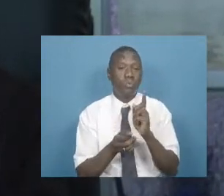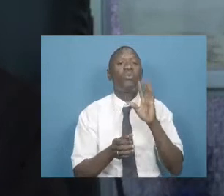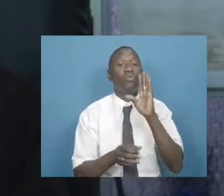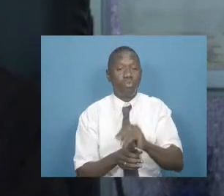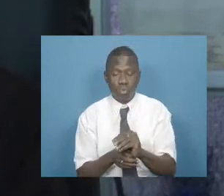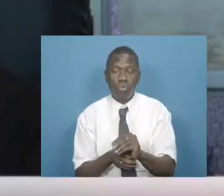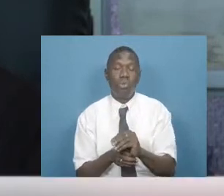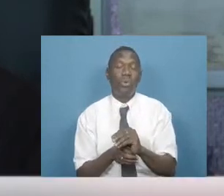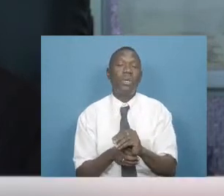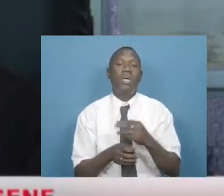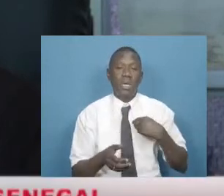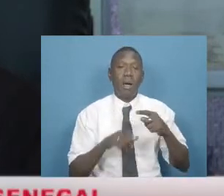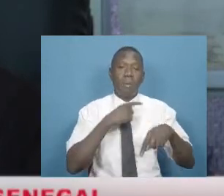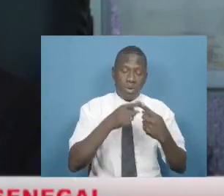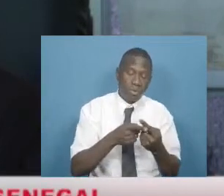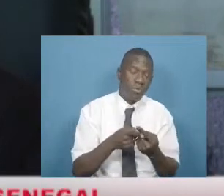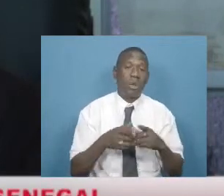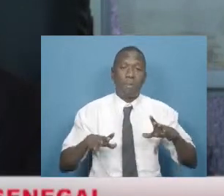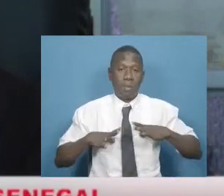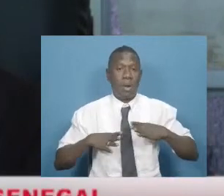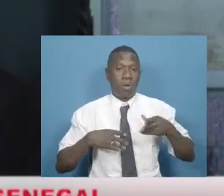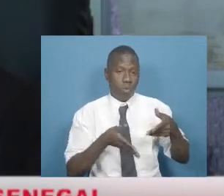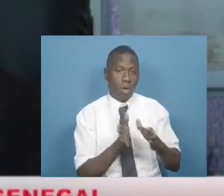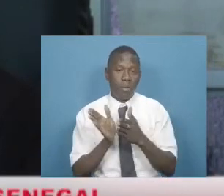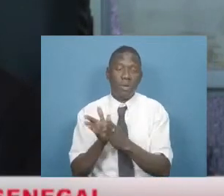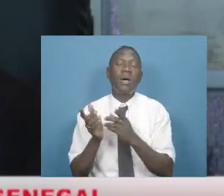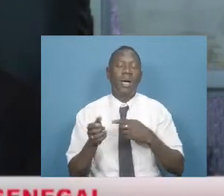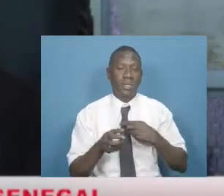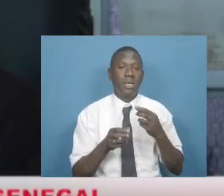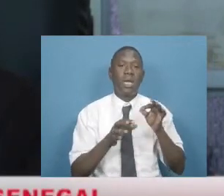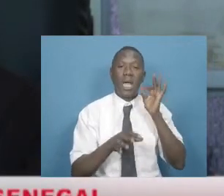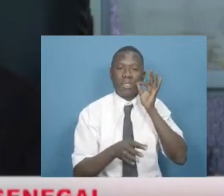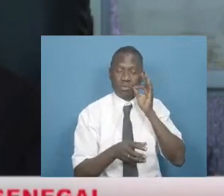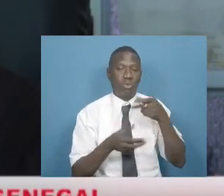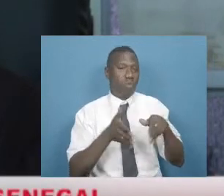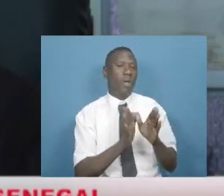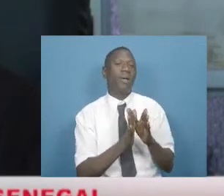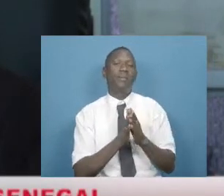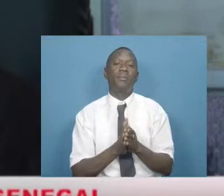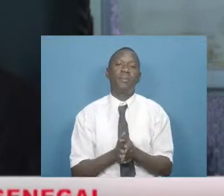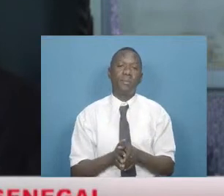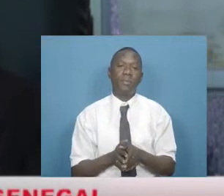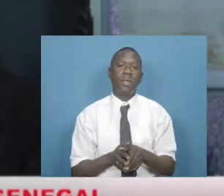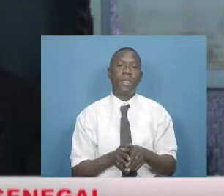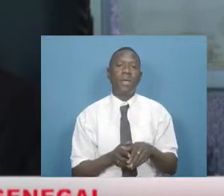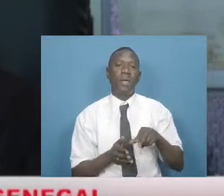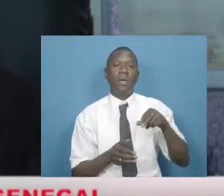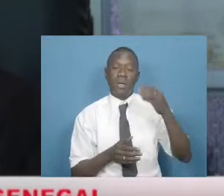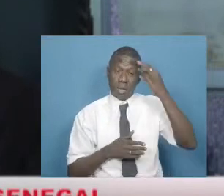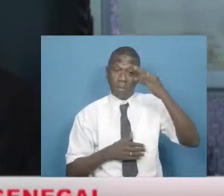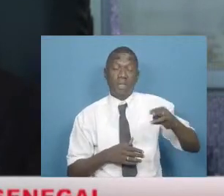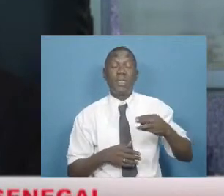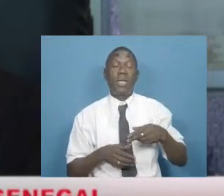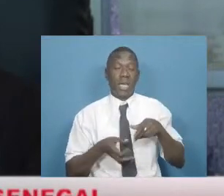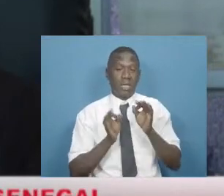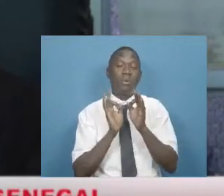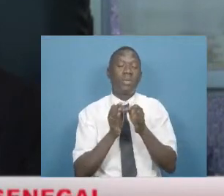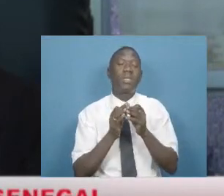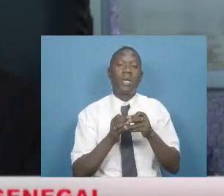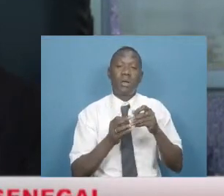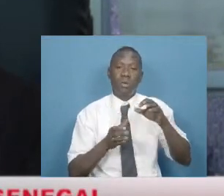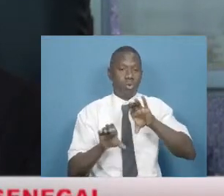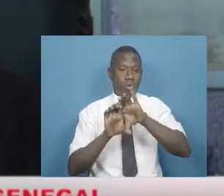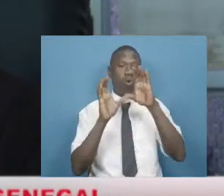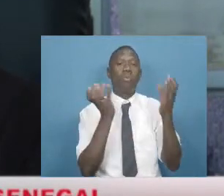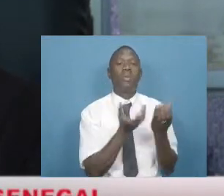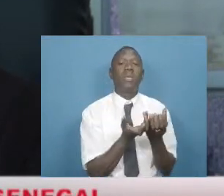doing in terms of preparedness and as well as also response. Ndiaye went on to inform us that the ministry's committees set